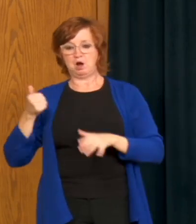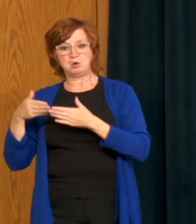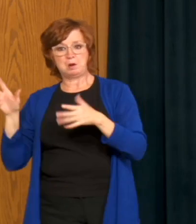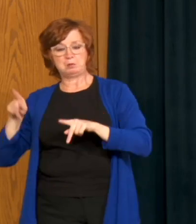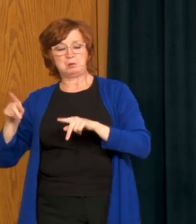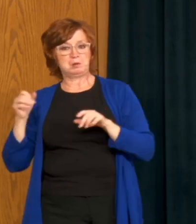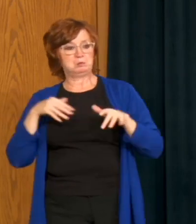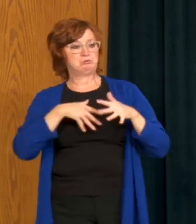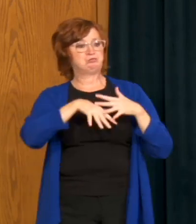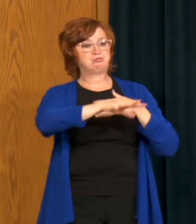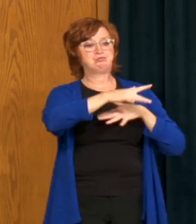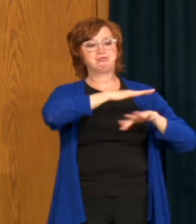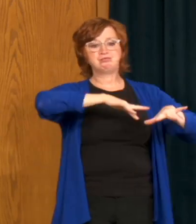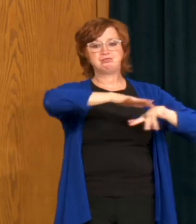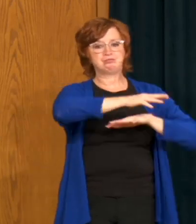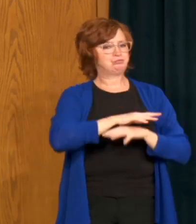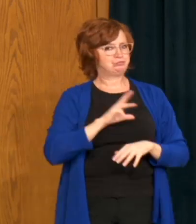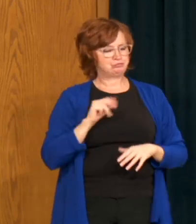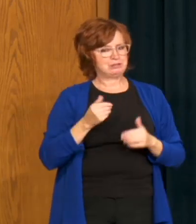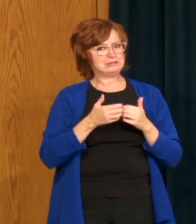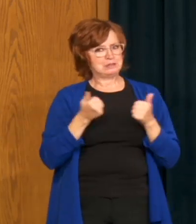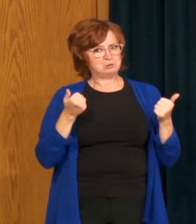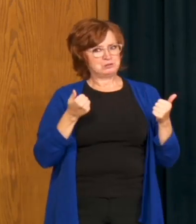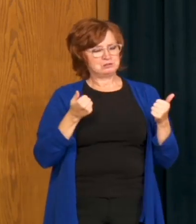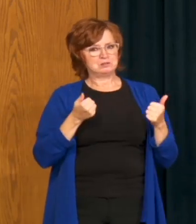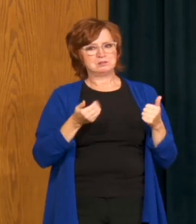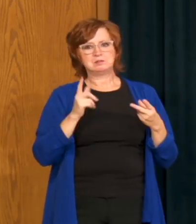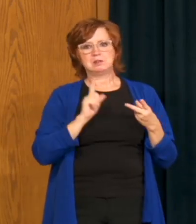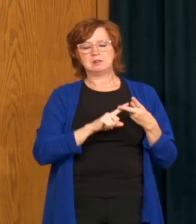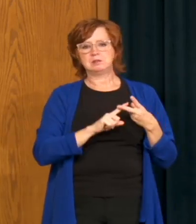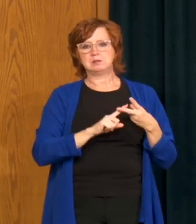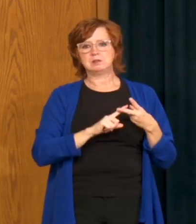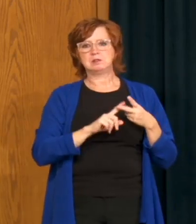training and other settings that are only open for